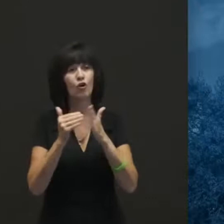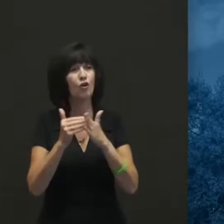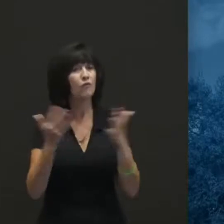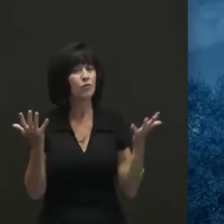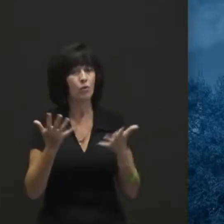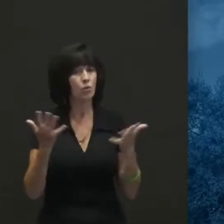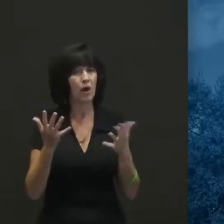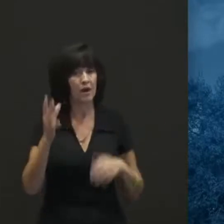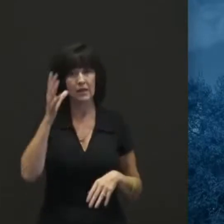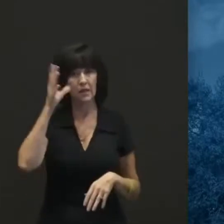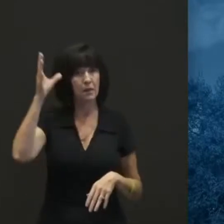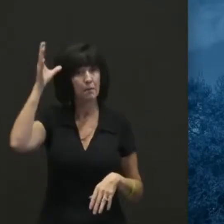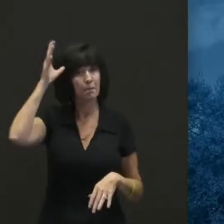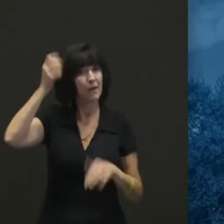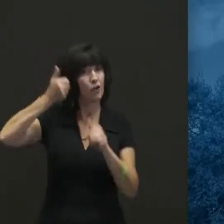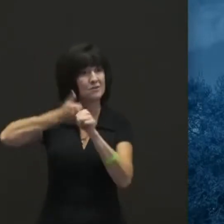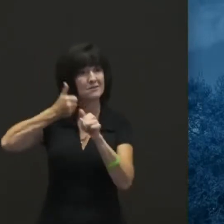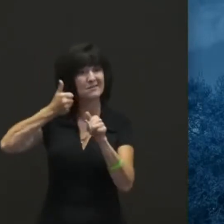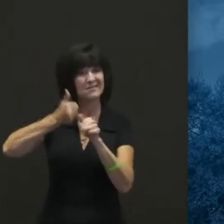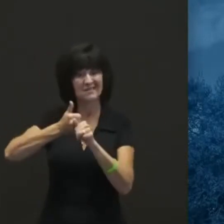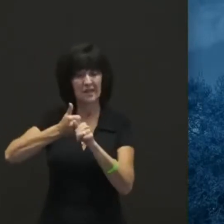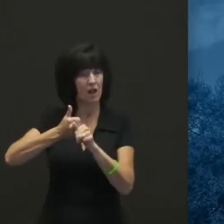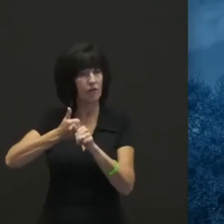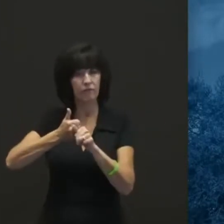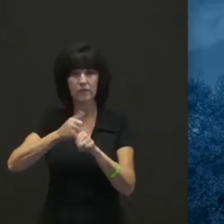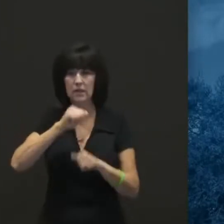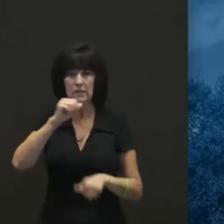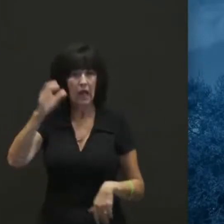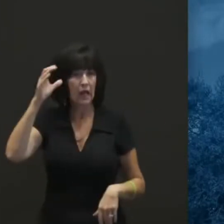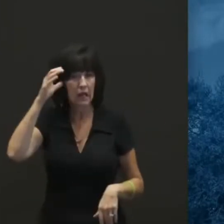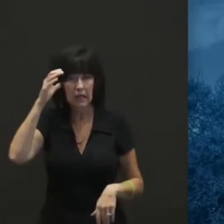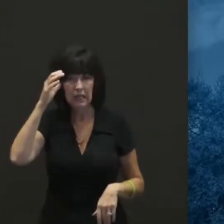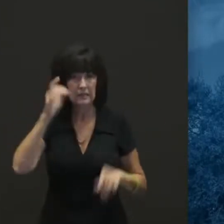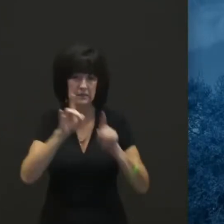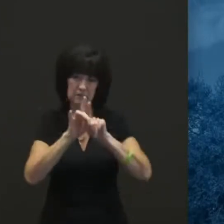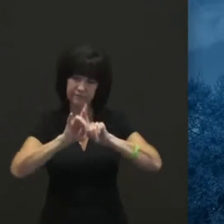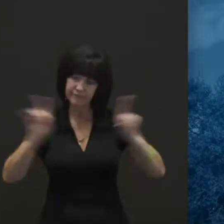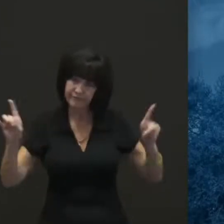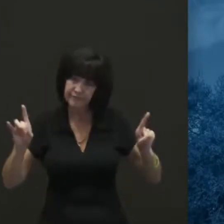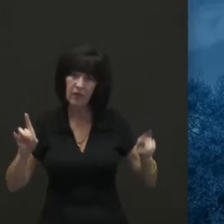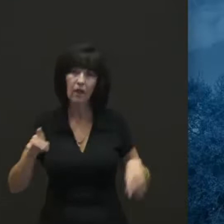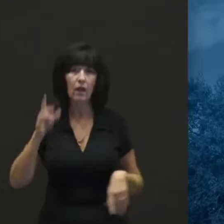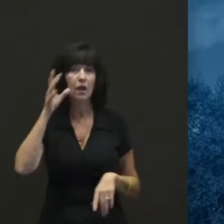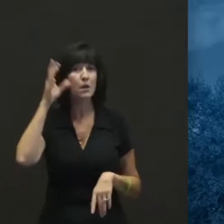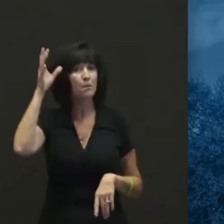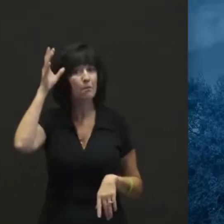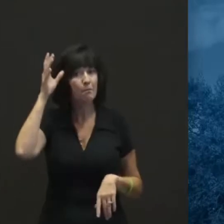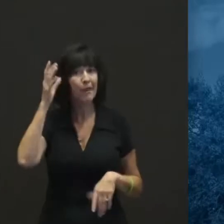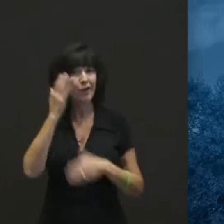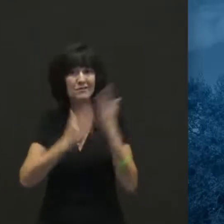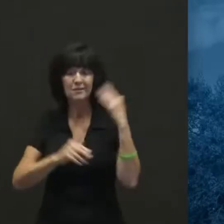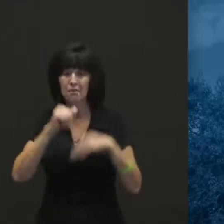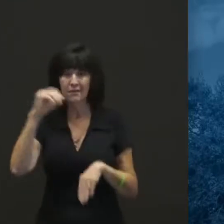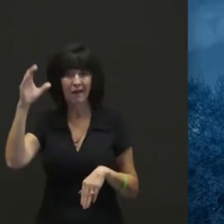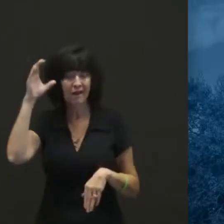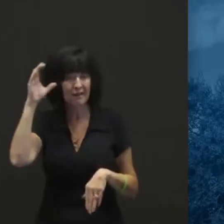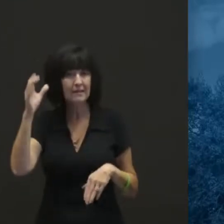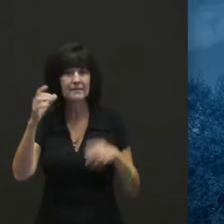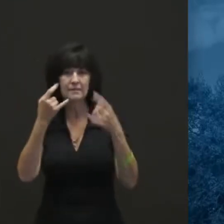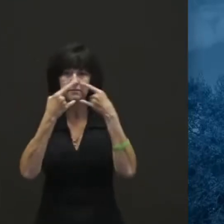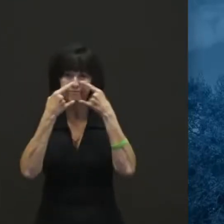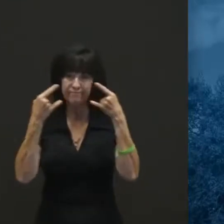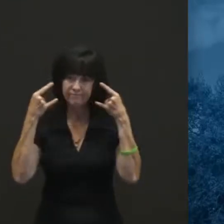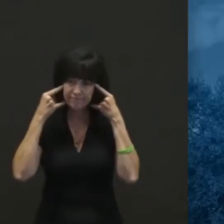parents not wanting to social distance and face covering and wear face coverings and really looking at these as